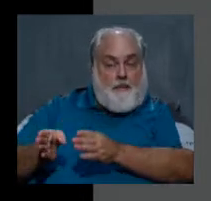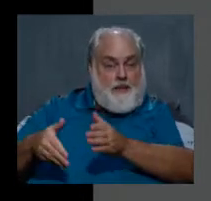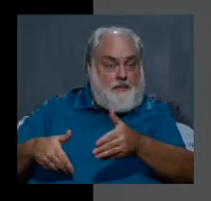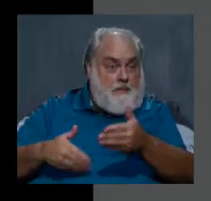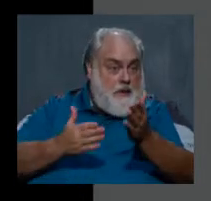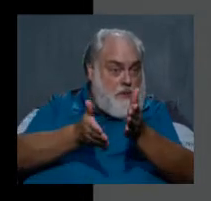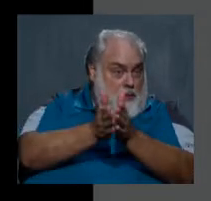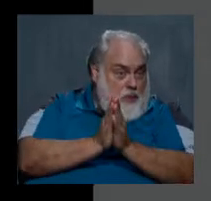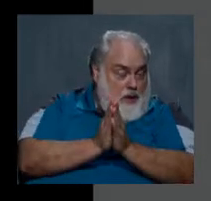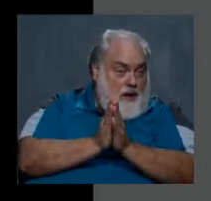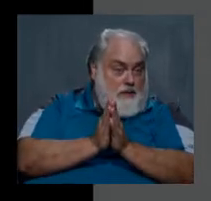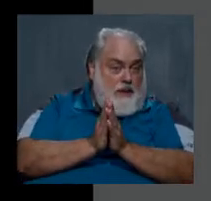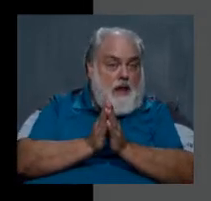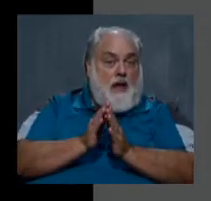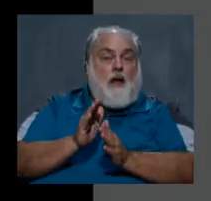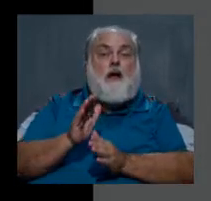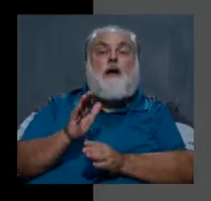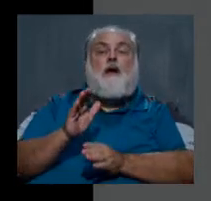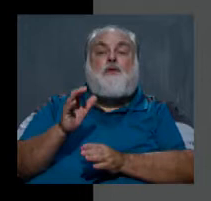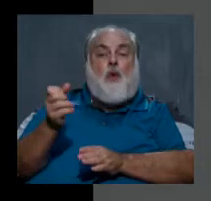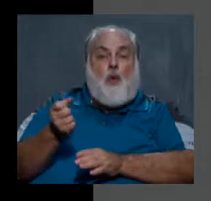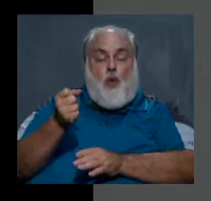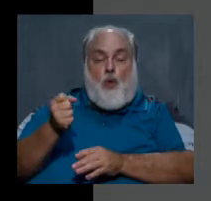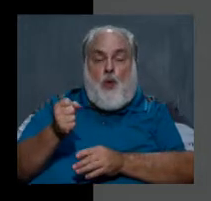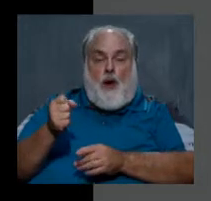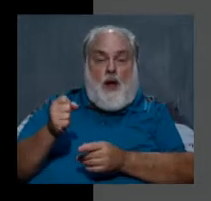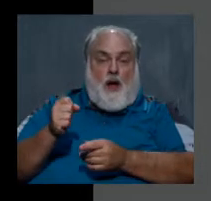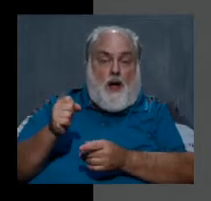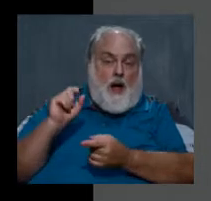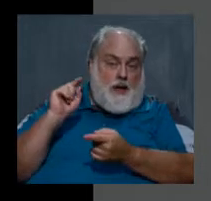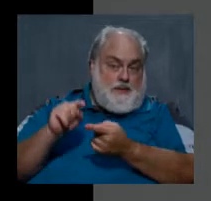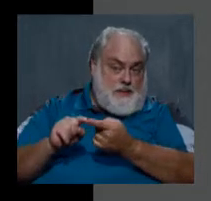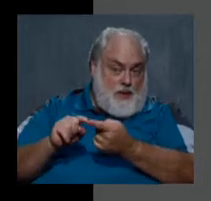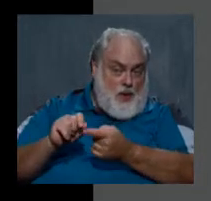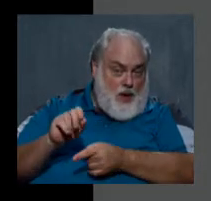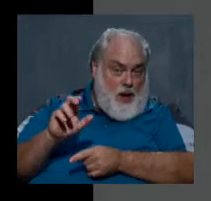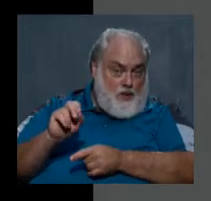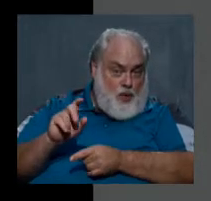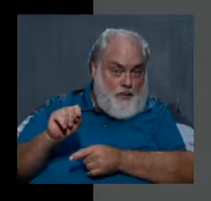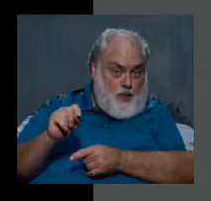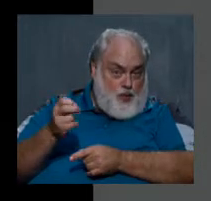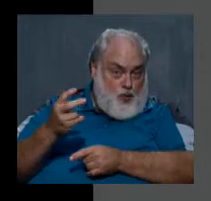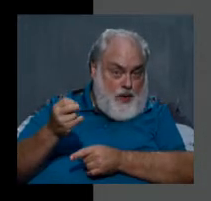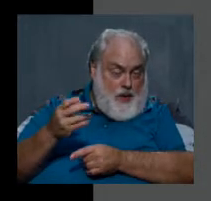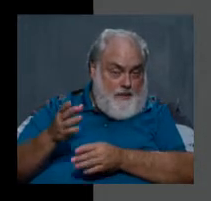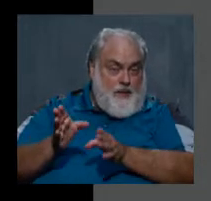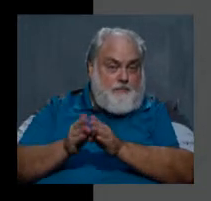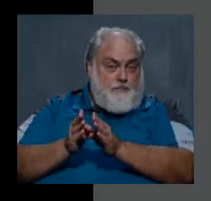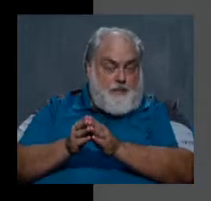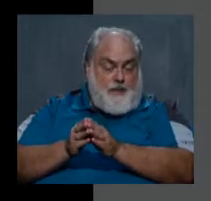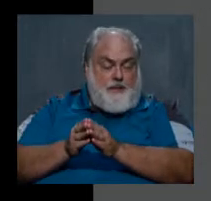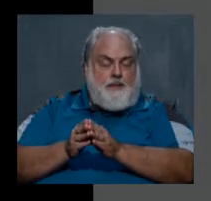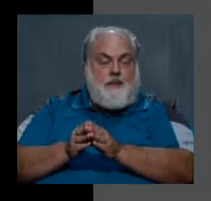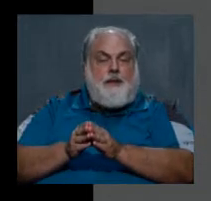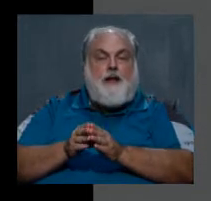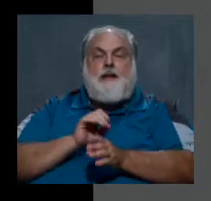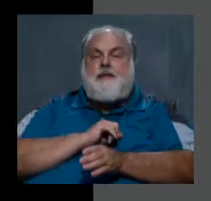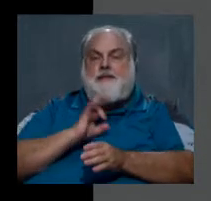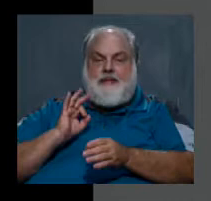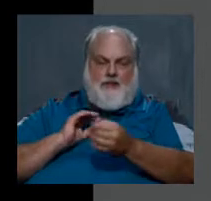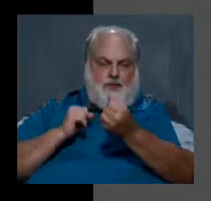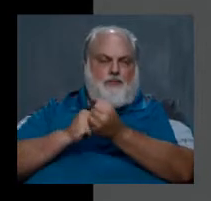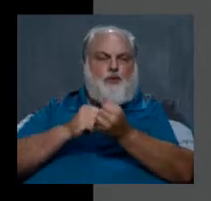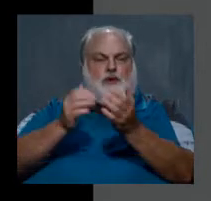submitted a request dated August 28, 2017, requesting deferral of this item to the October 12, 2017 public hearing. Staff